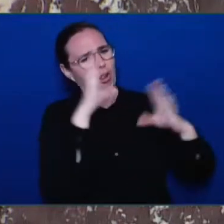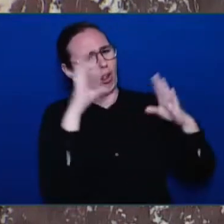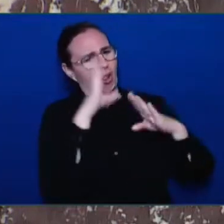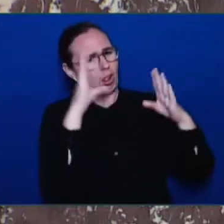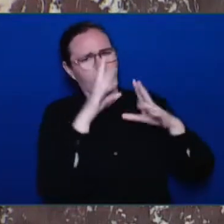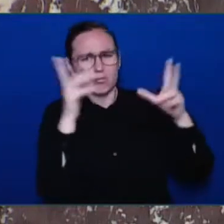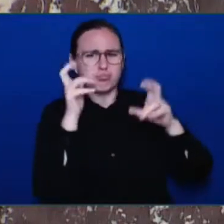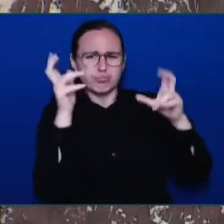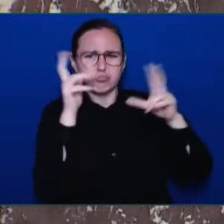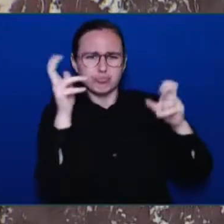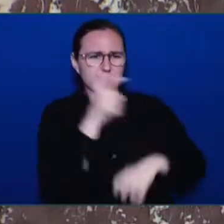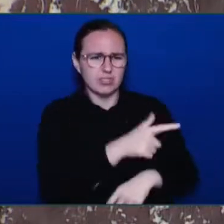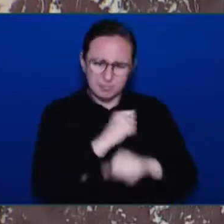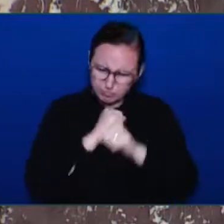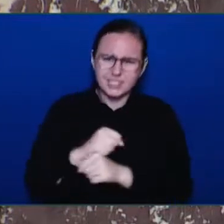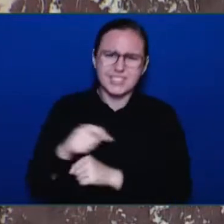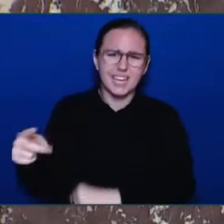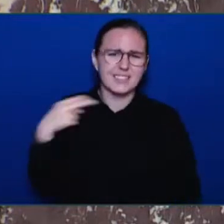takes action?